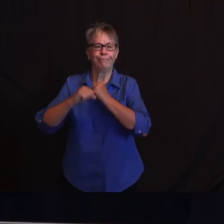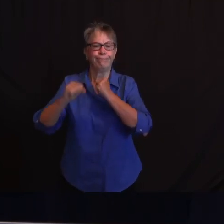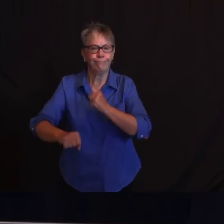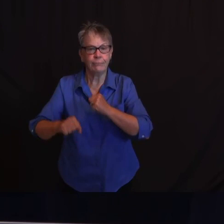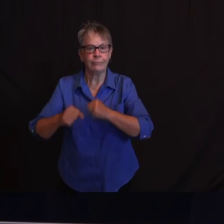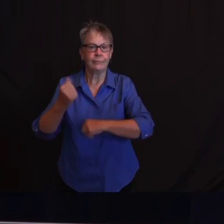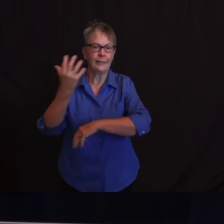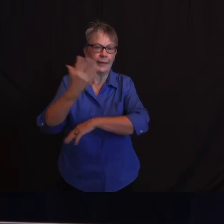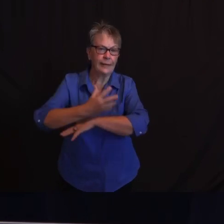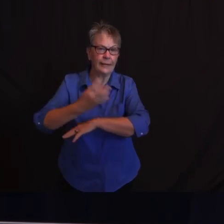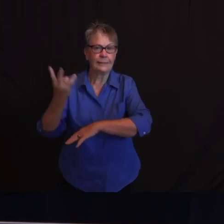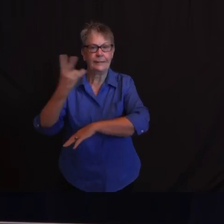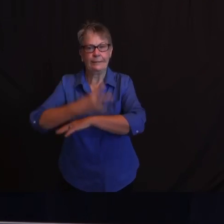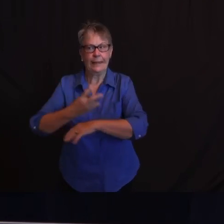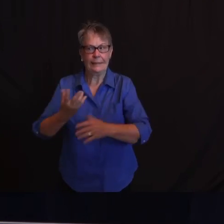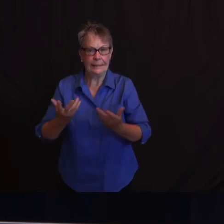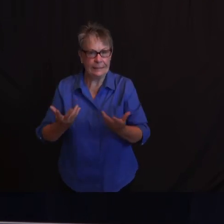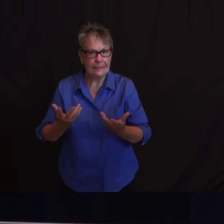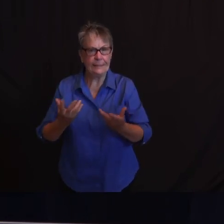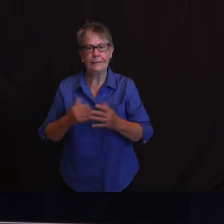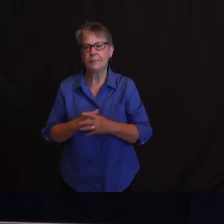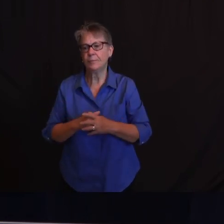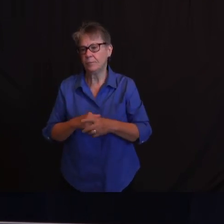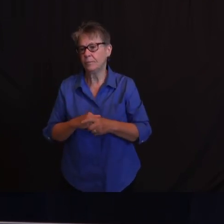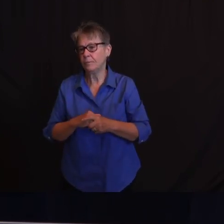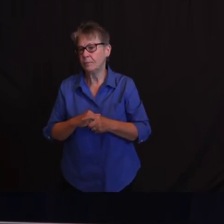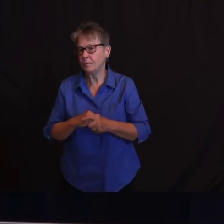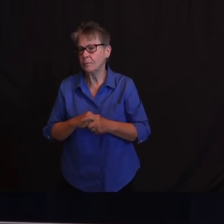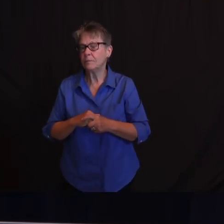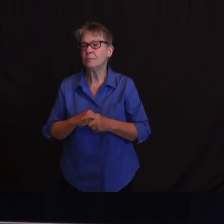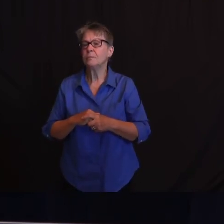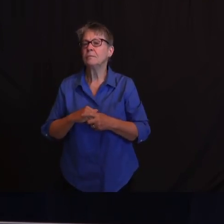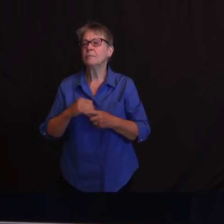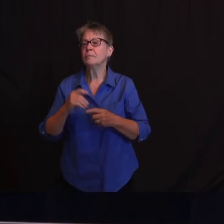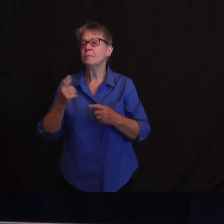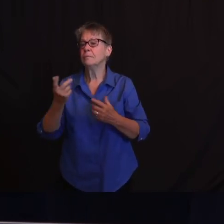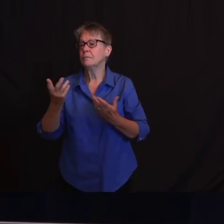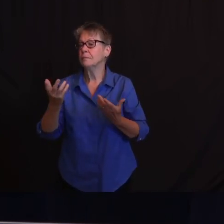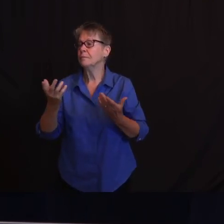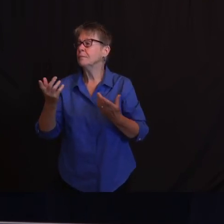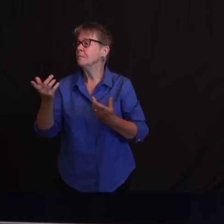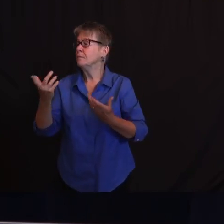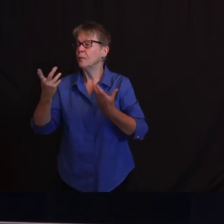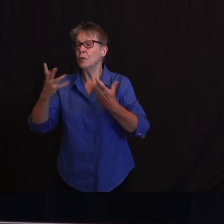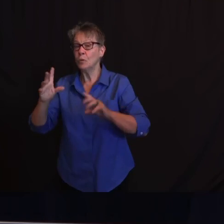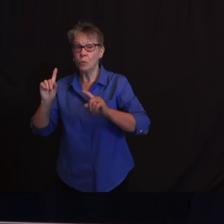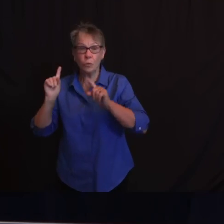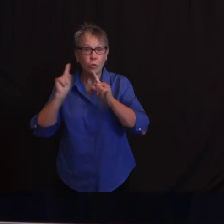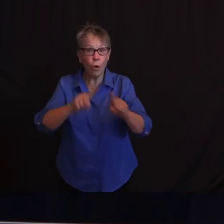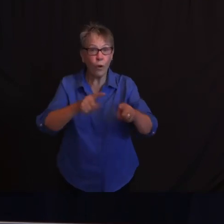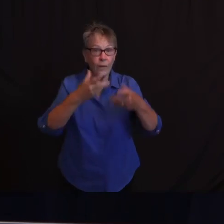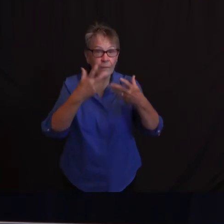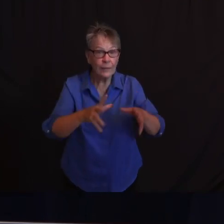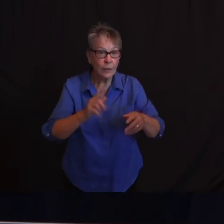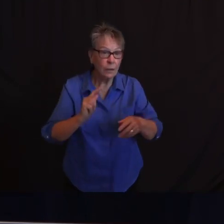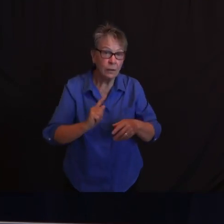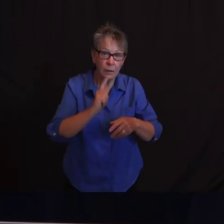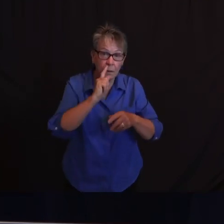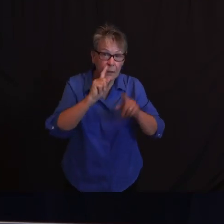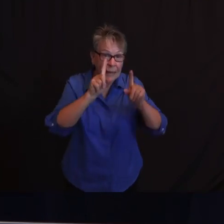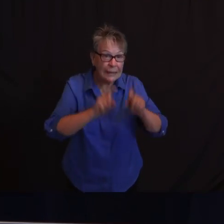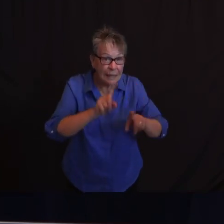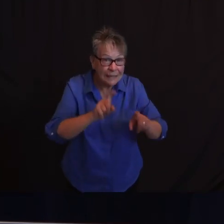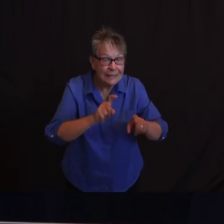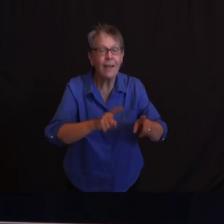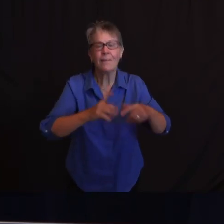spread the virus to friends and family. To help mitigate risk, wear a mask or face covering, frequently wash your